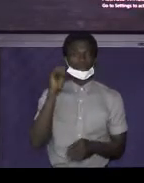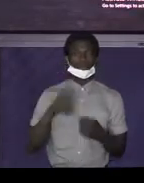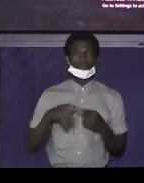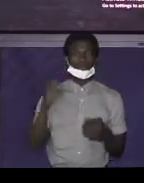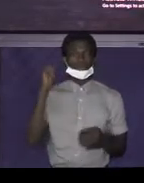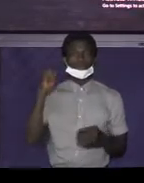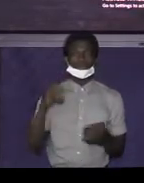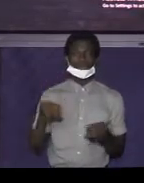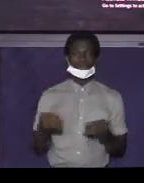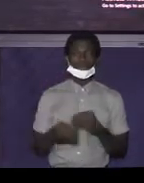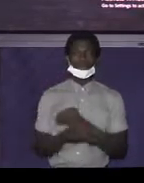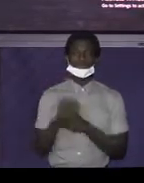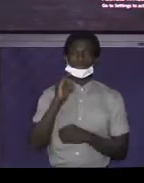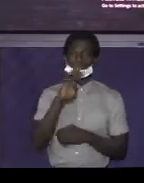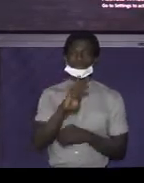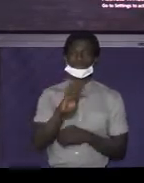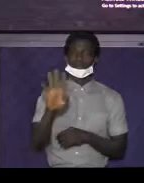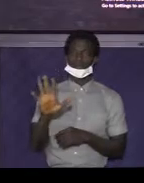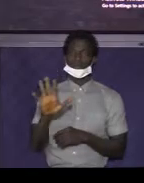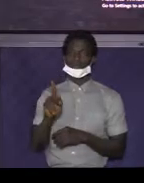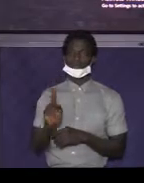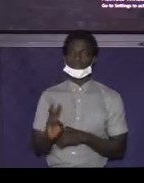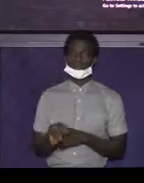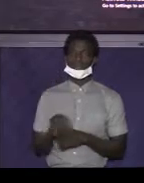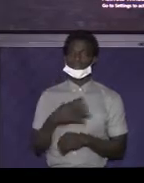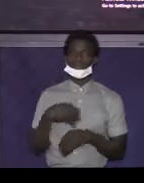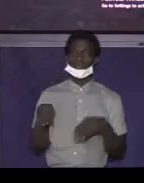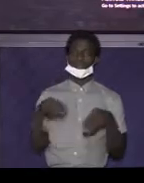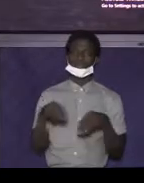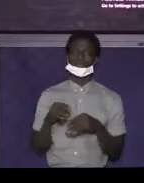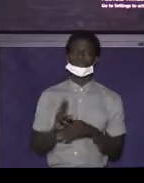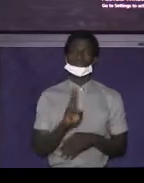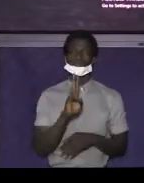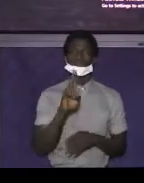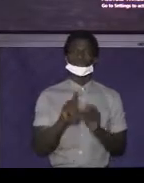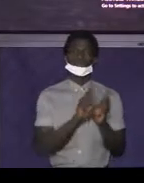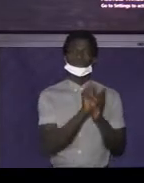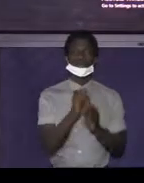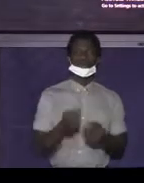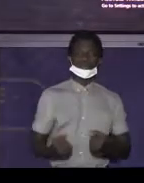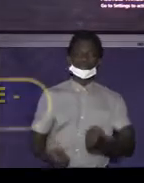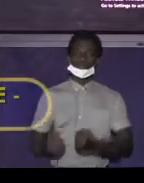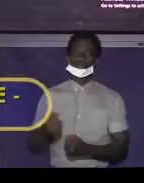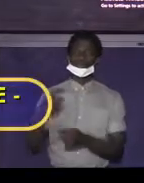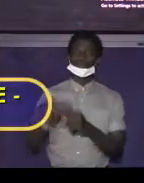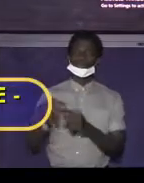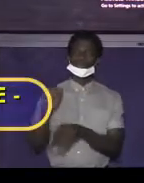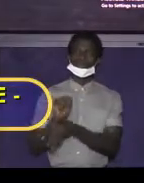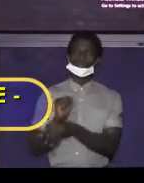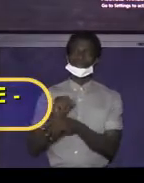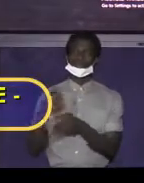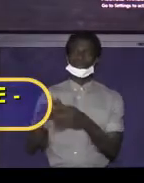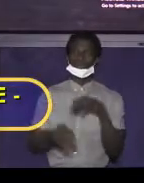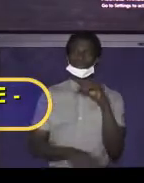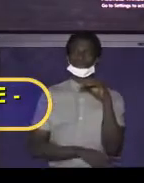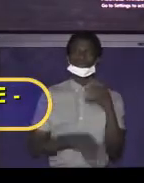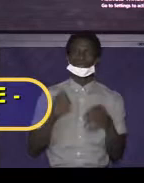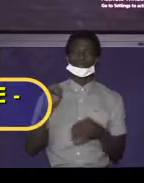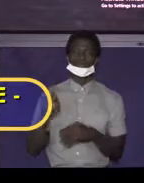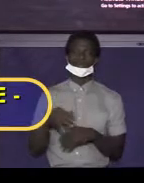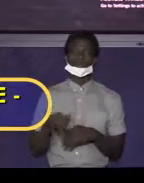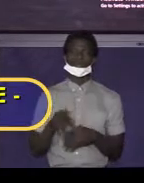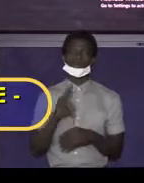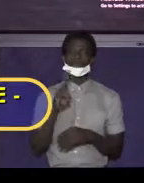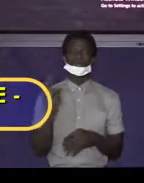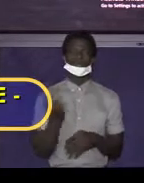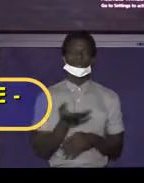office is 45 kilometers. Now, he spent 2 hours driving to work. In the afternoon, he spent 2.5 hours driving